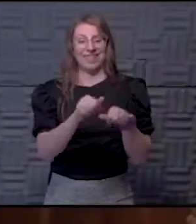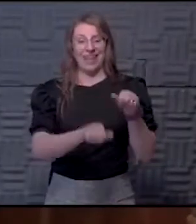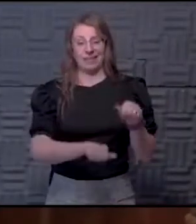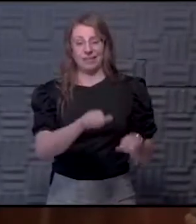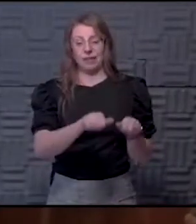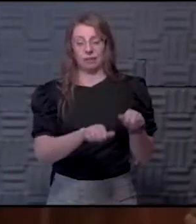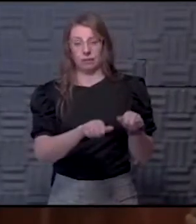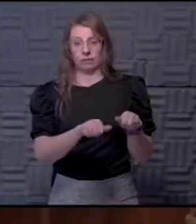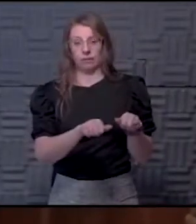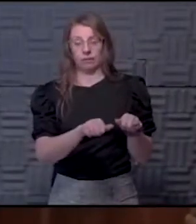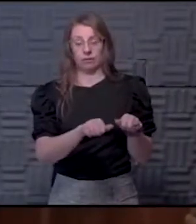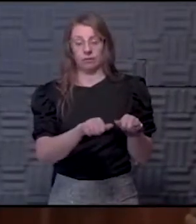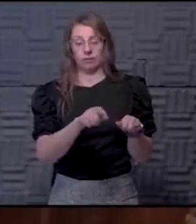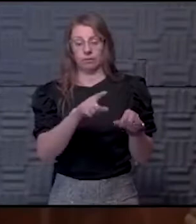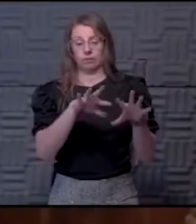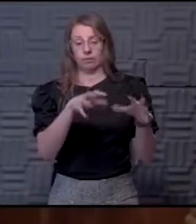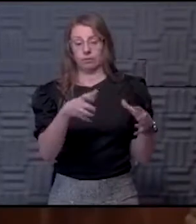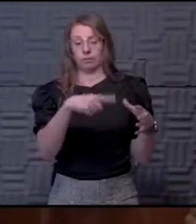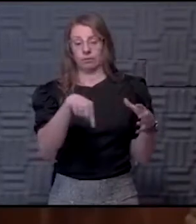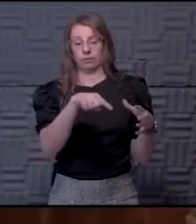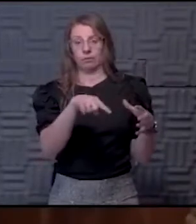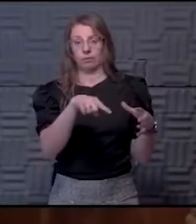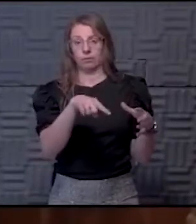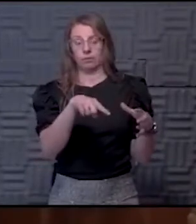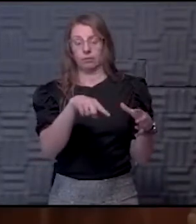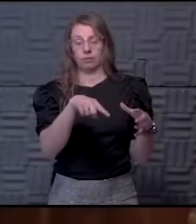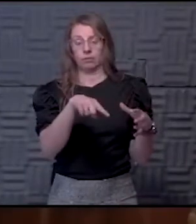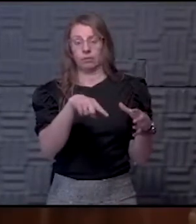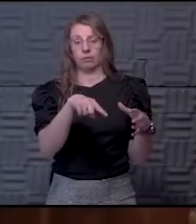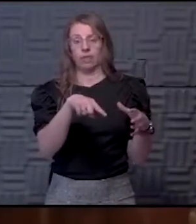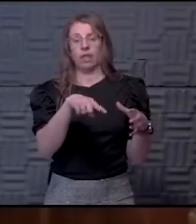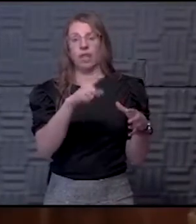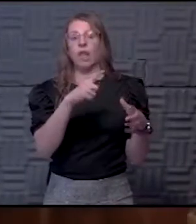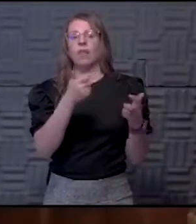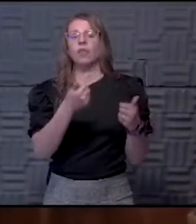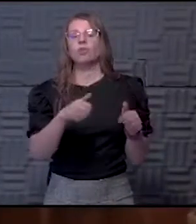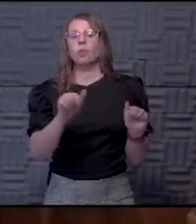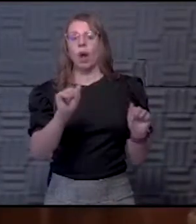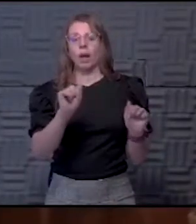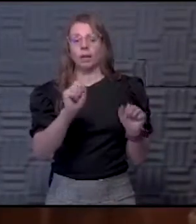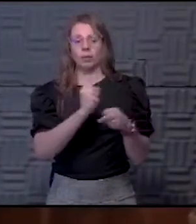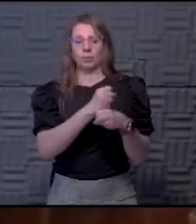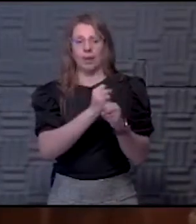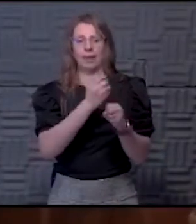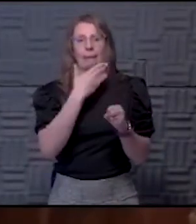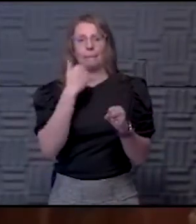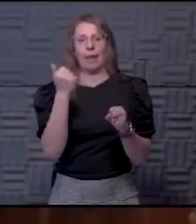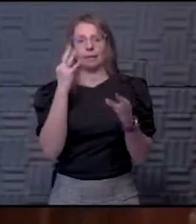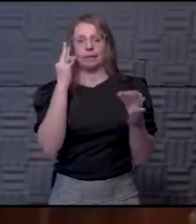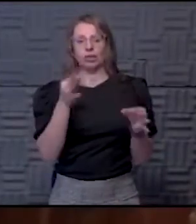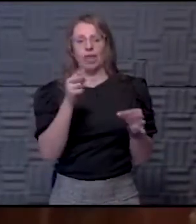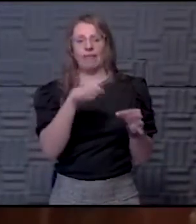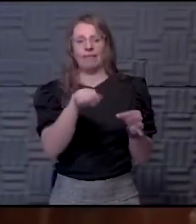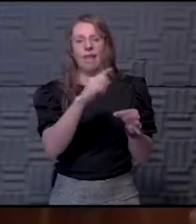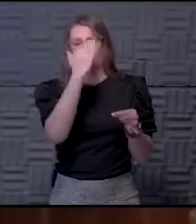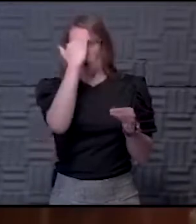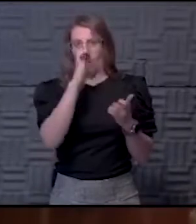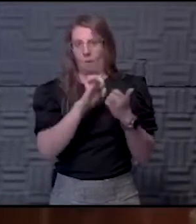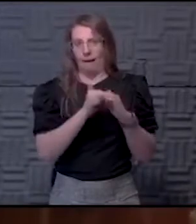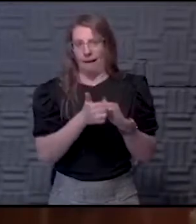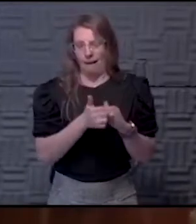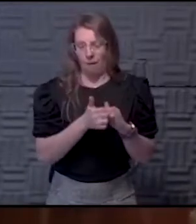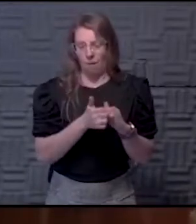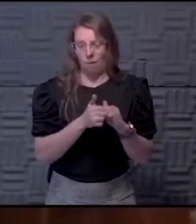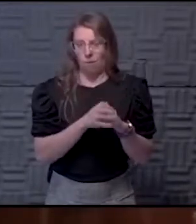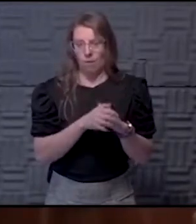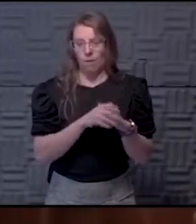hesitant are not, they're trying to make the best decision that they know how, but they